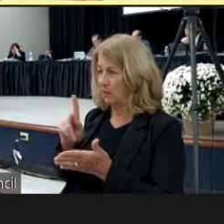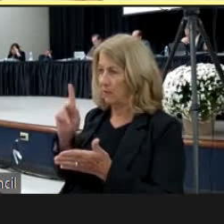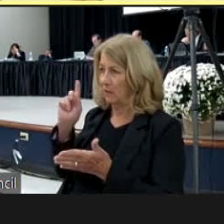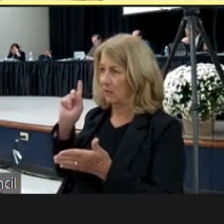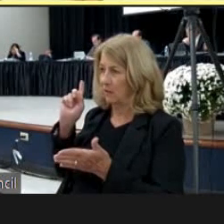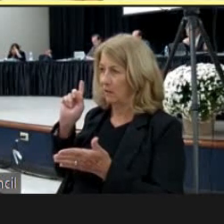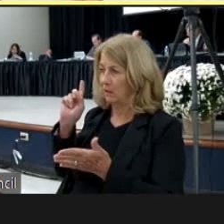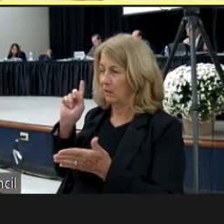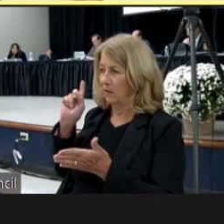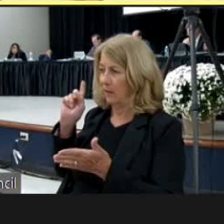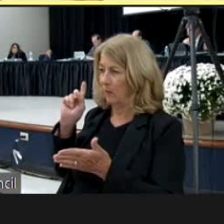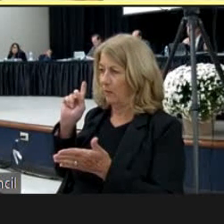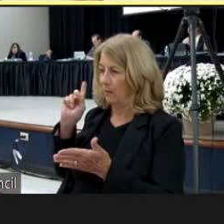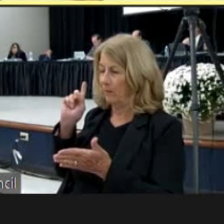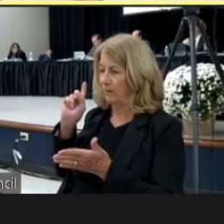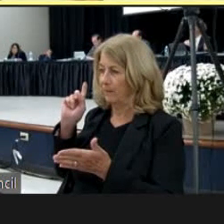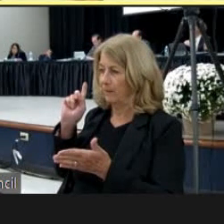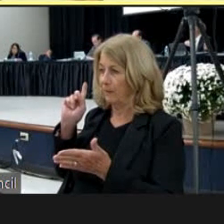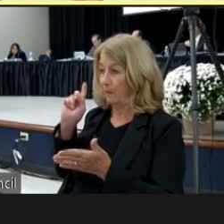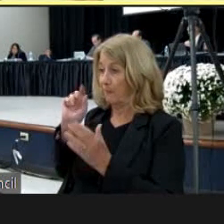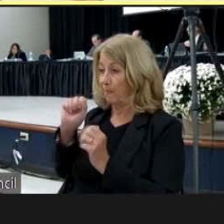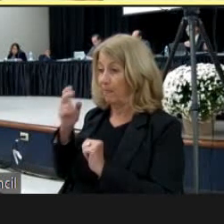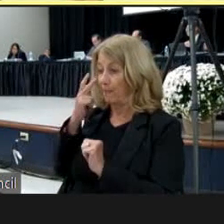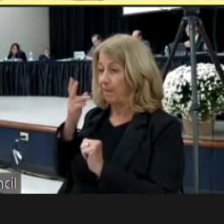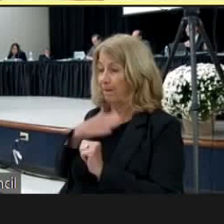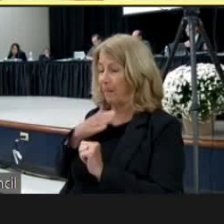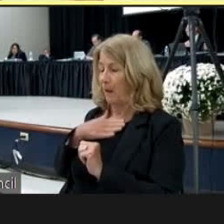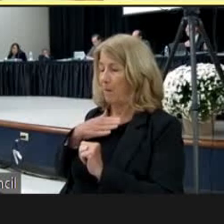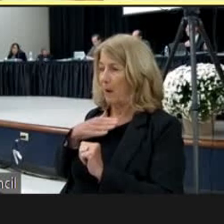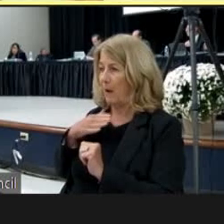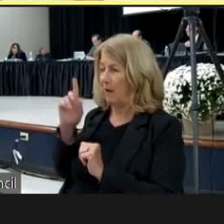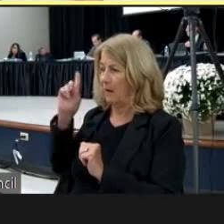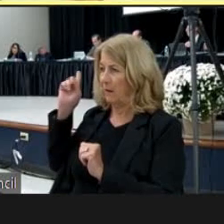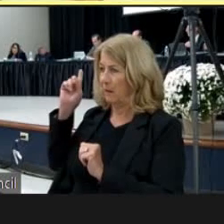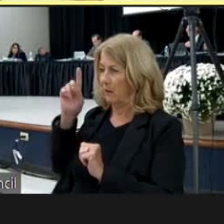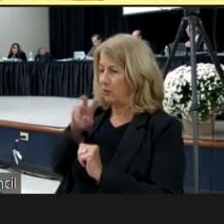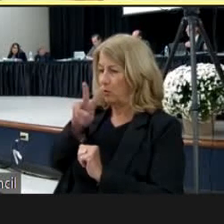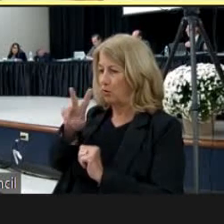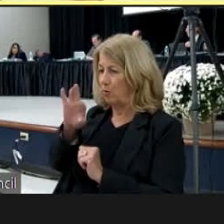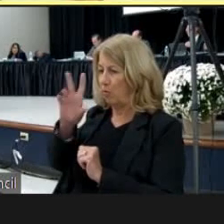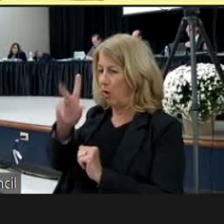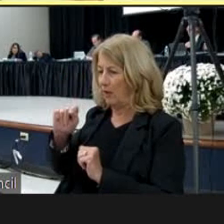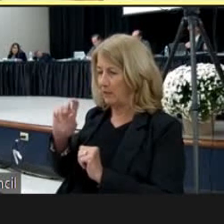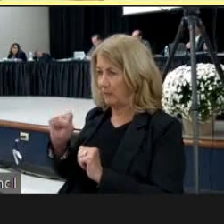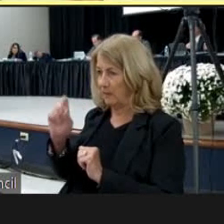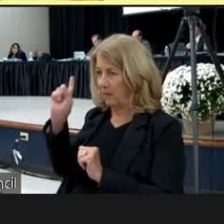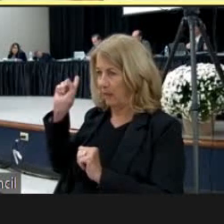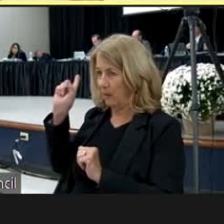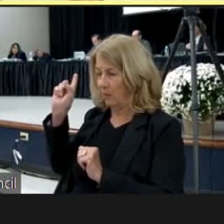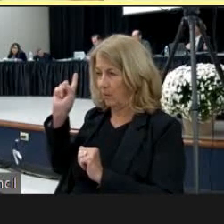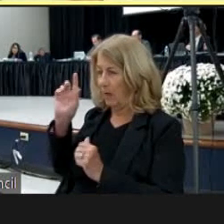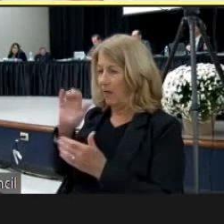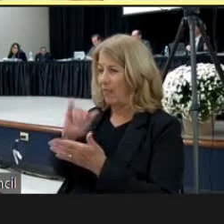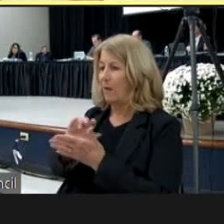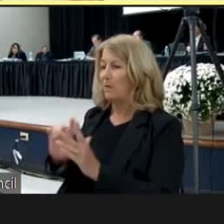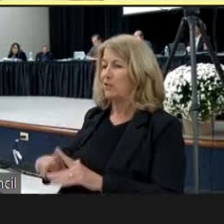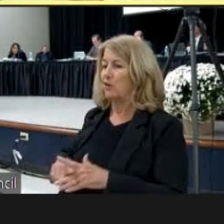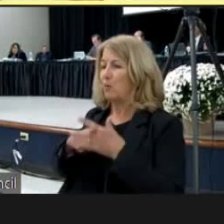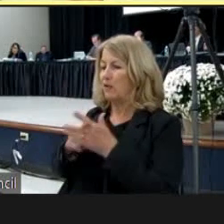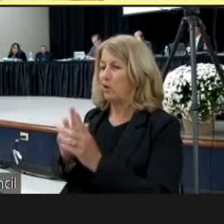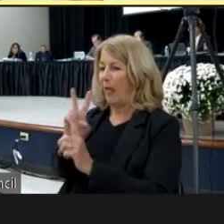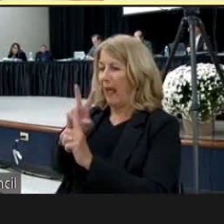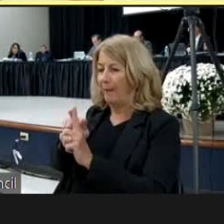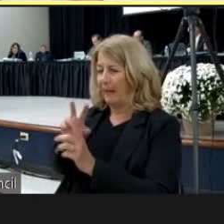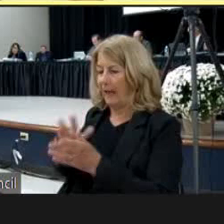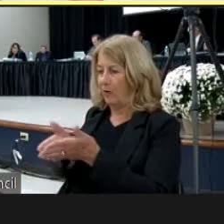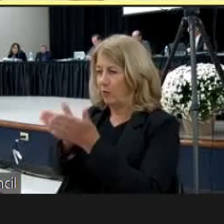There, okay. You can see my pointer. There's two lots there. Yep. That was the original applicant that